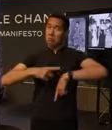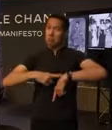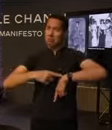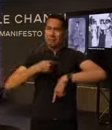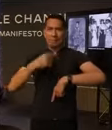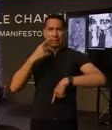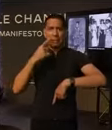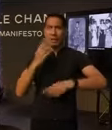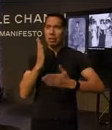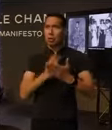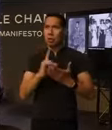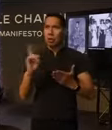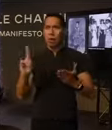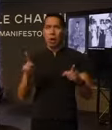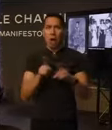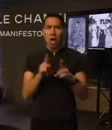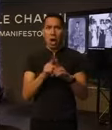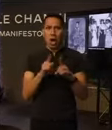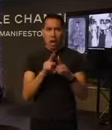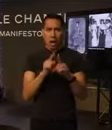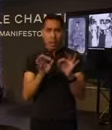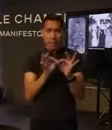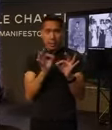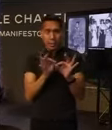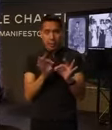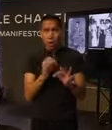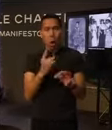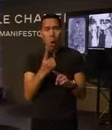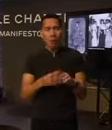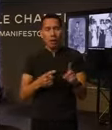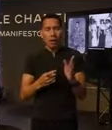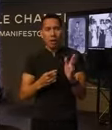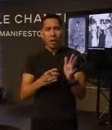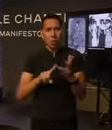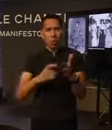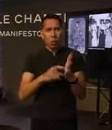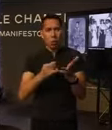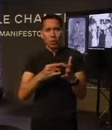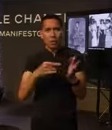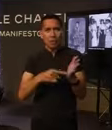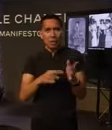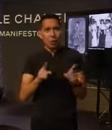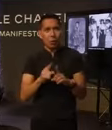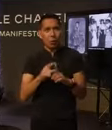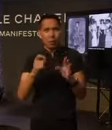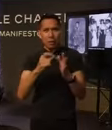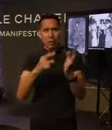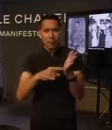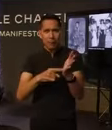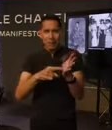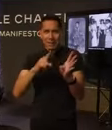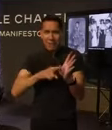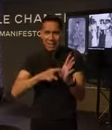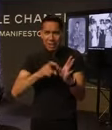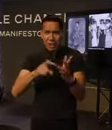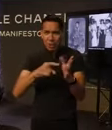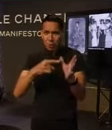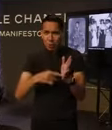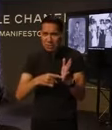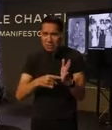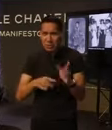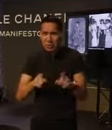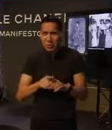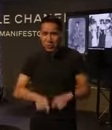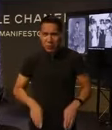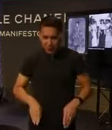we would say, upholstered, you know, not just the corset, but many, many petticoats. Very difficult and cumbersome. And one